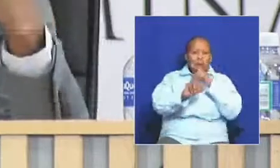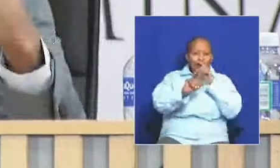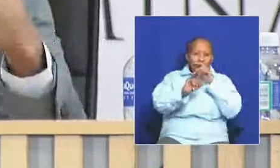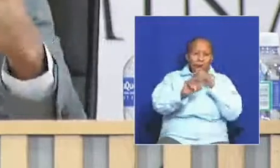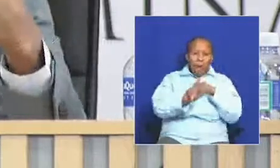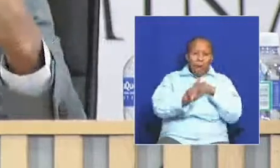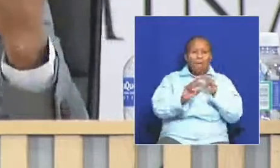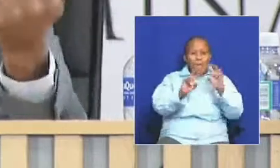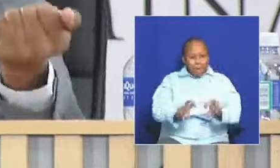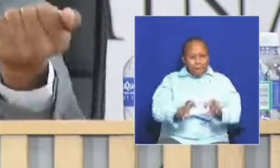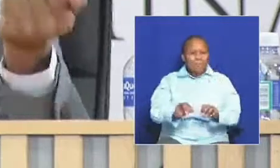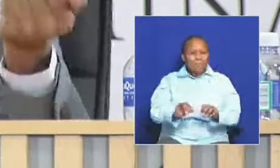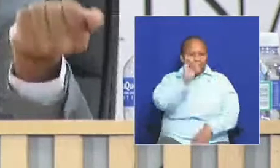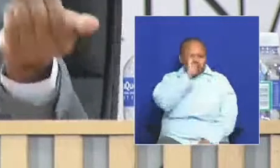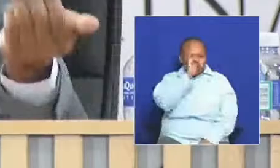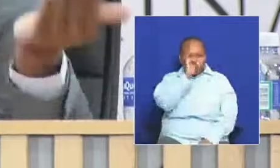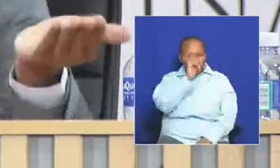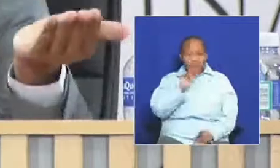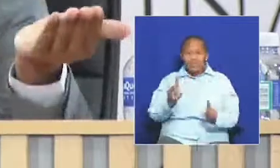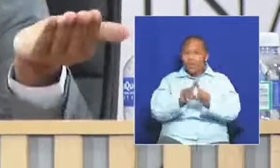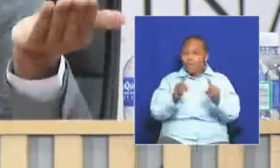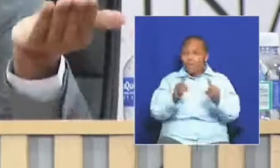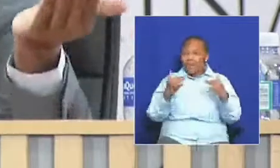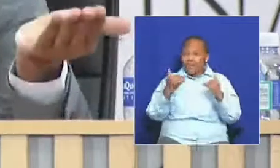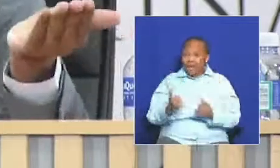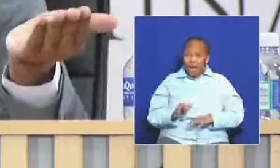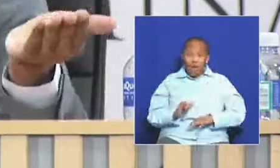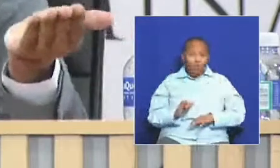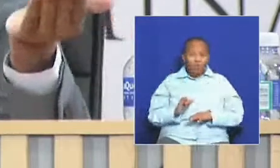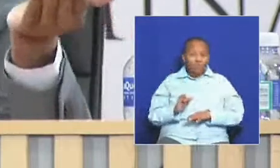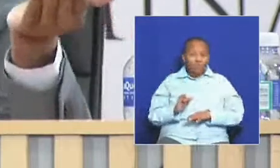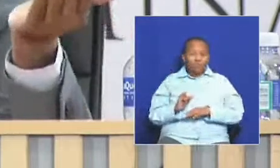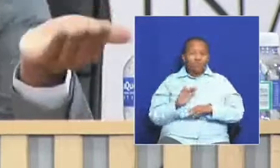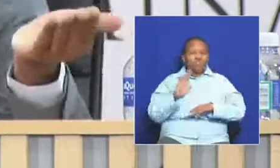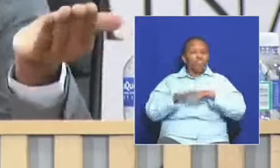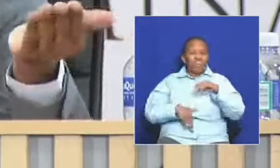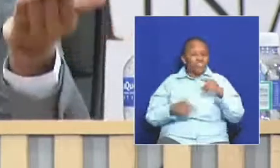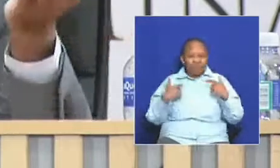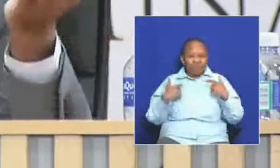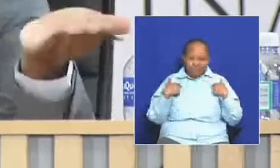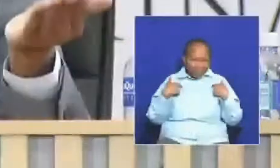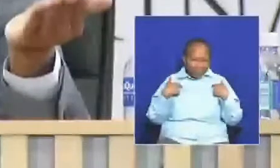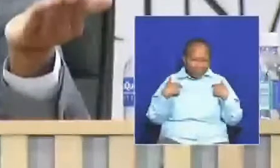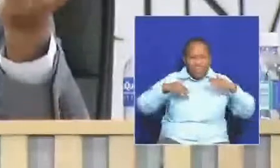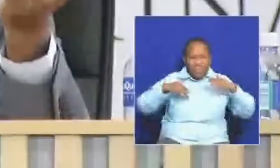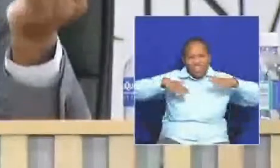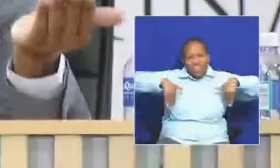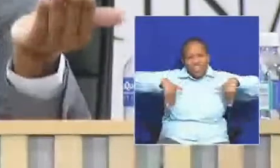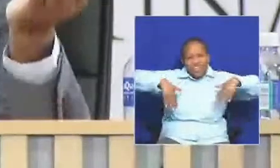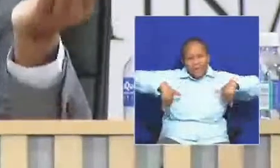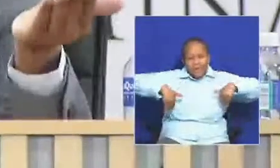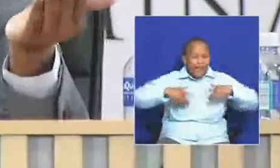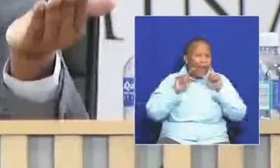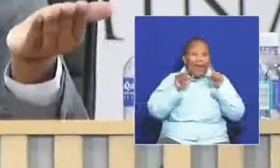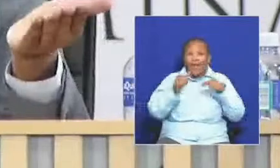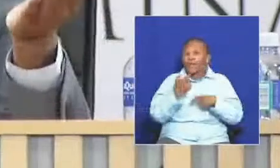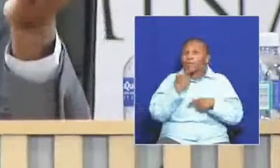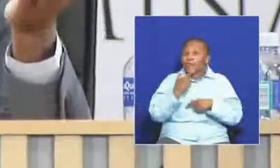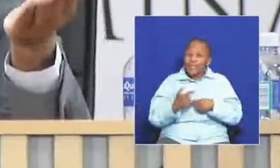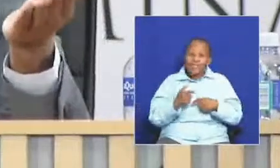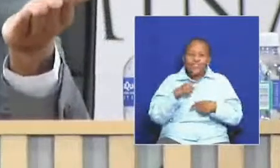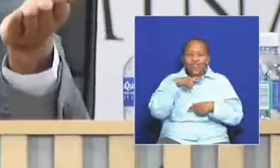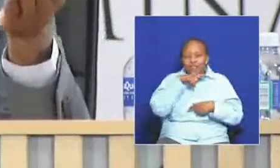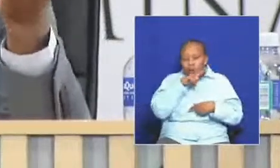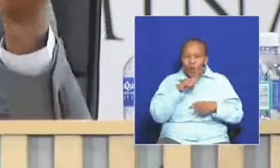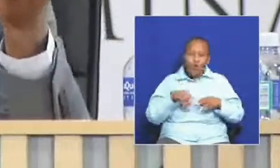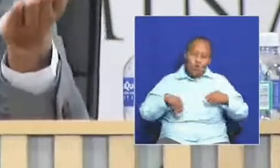been charged now. I cannot tell you what charge am I facing. I don't know whether it will be fraud or corruption or what, I don't know. But